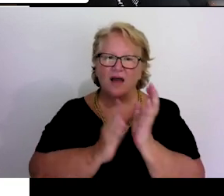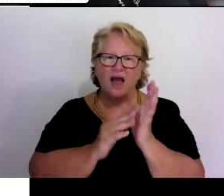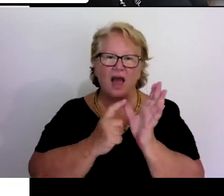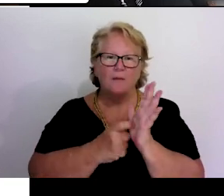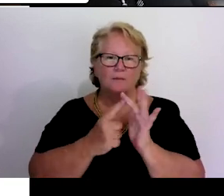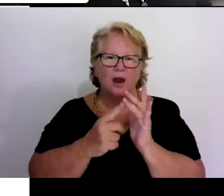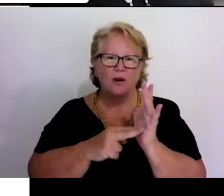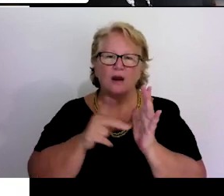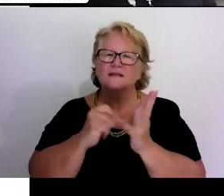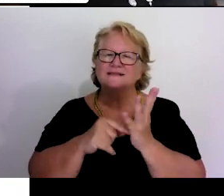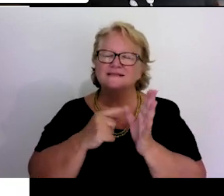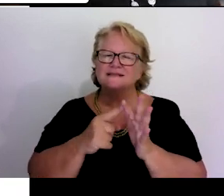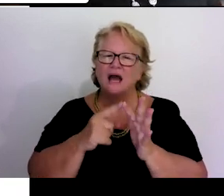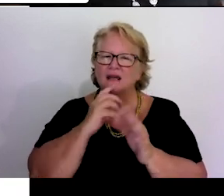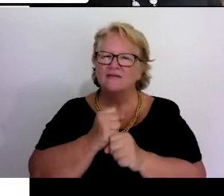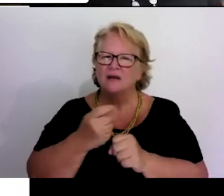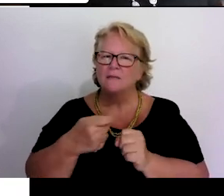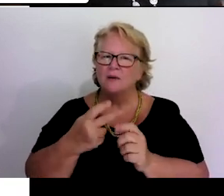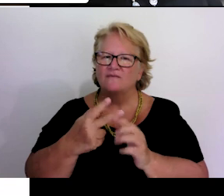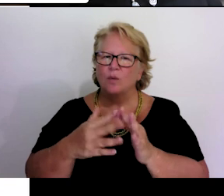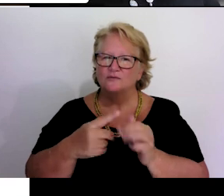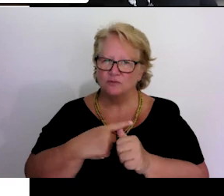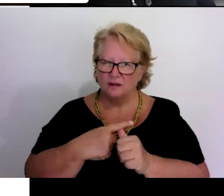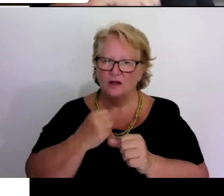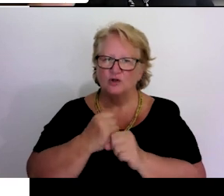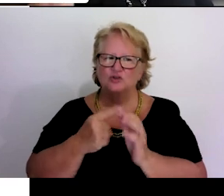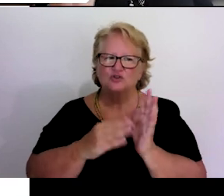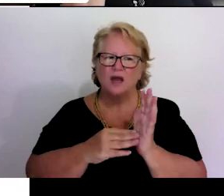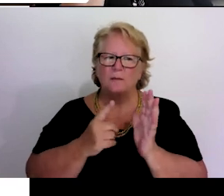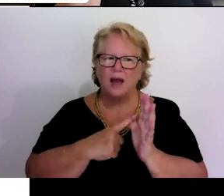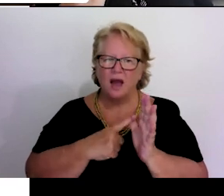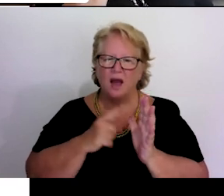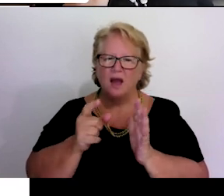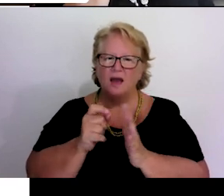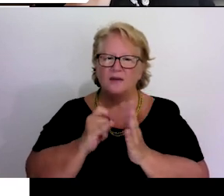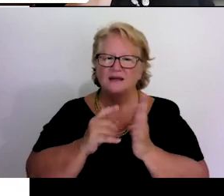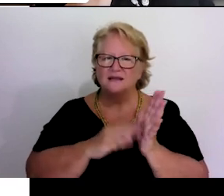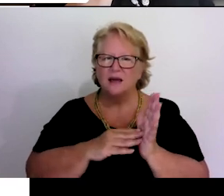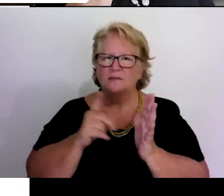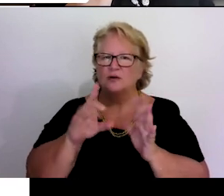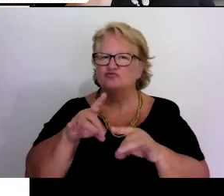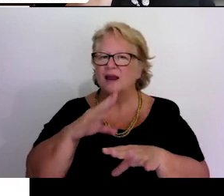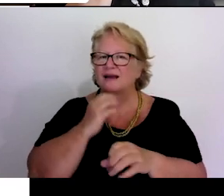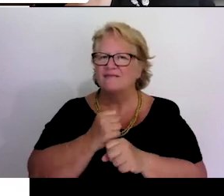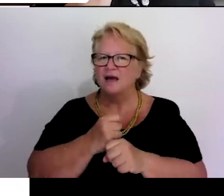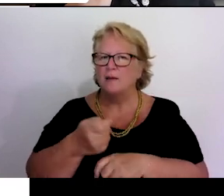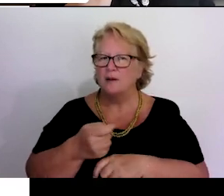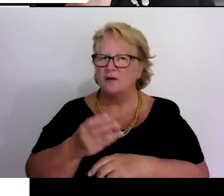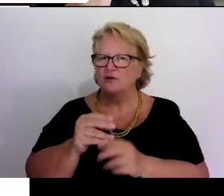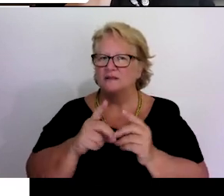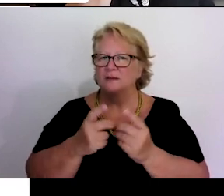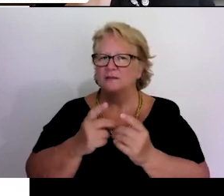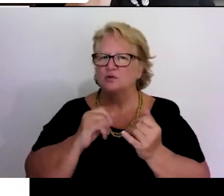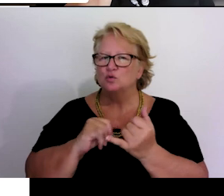State Government Member for Western Australia, and Gemma Van Holderen, PSM, who's the Australian Government Member from the Department of